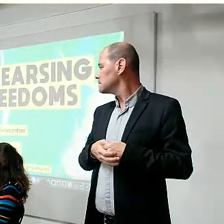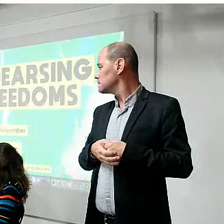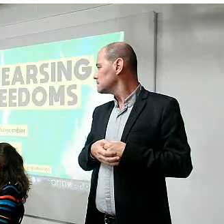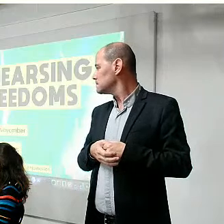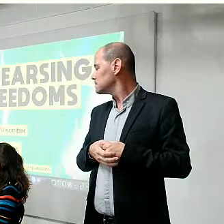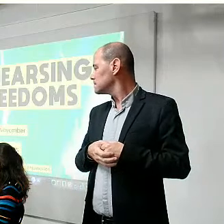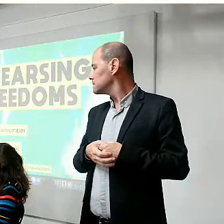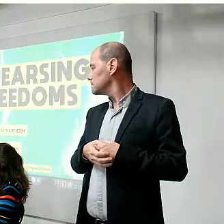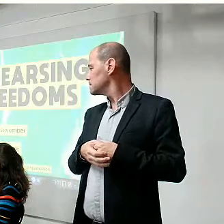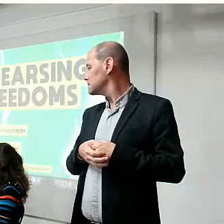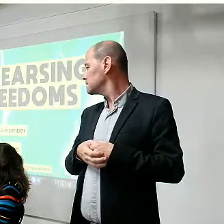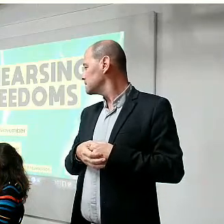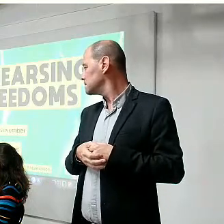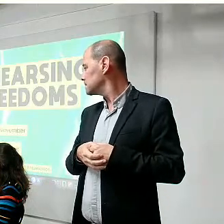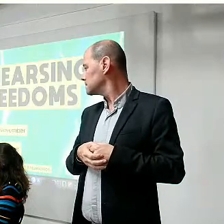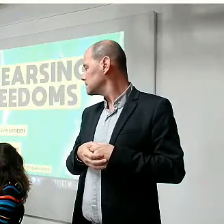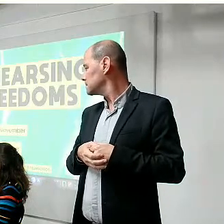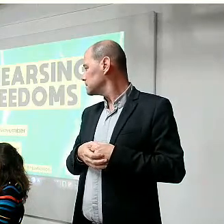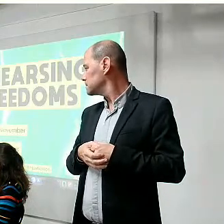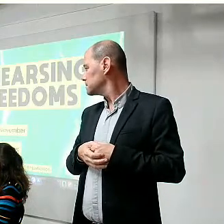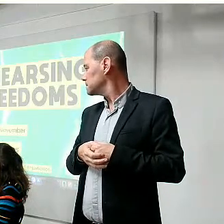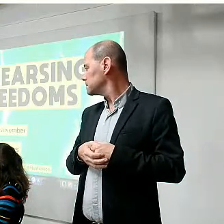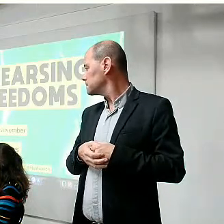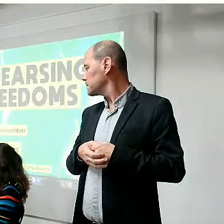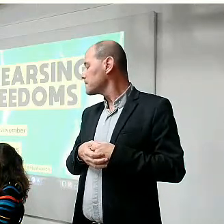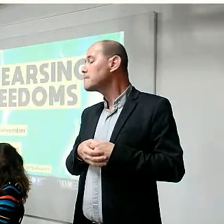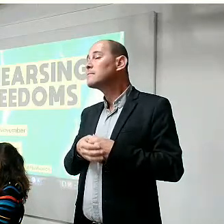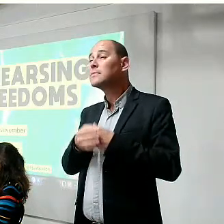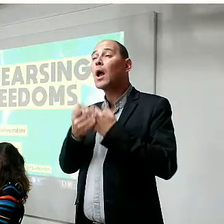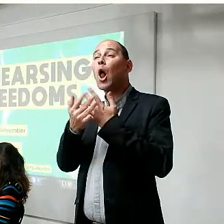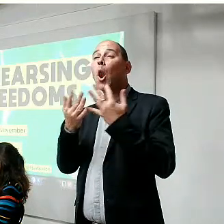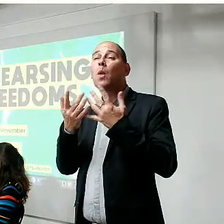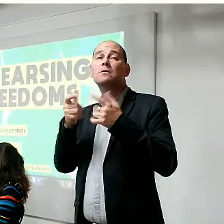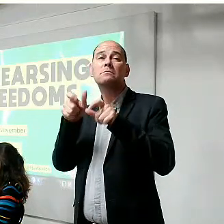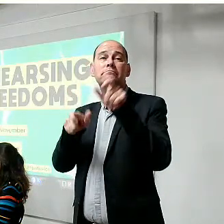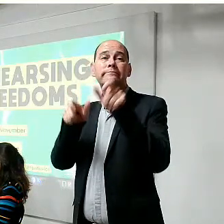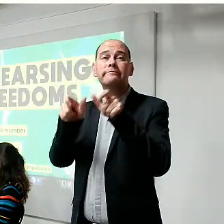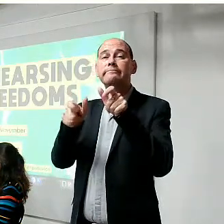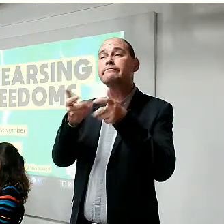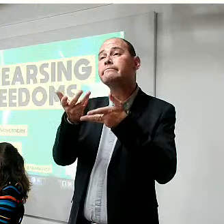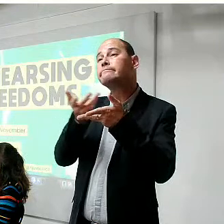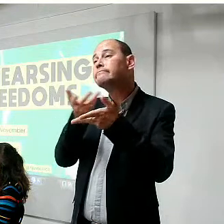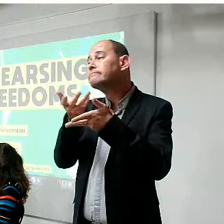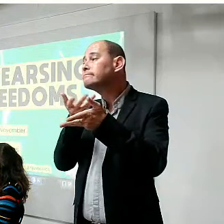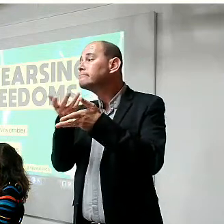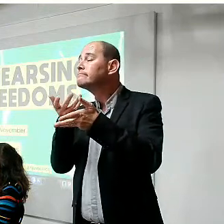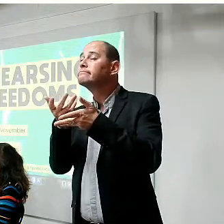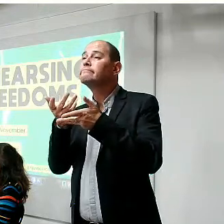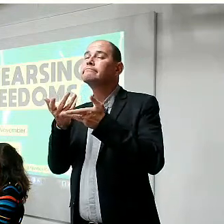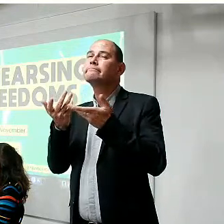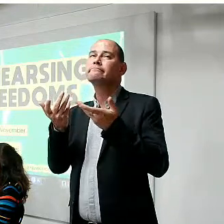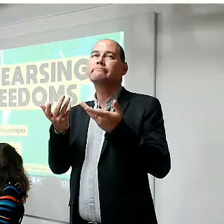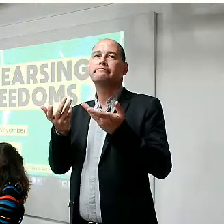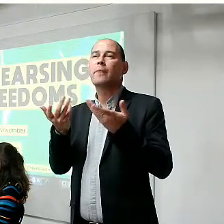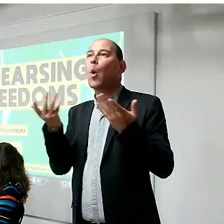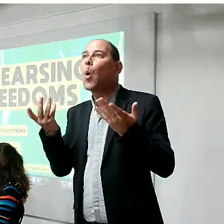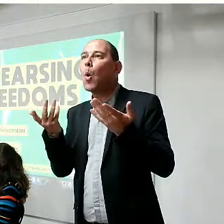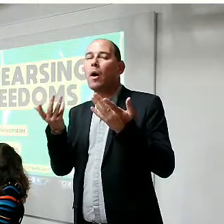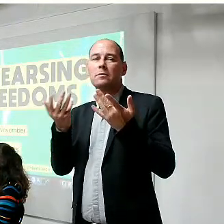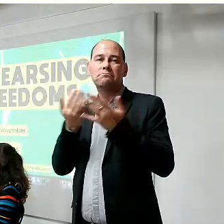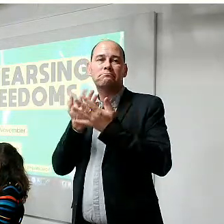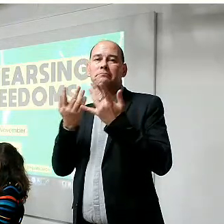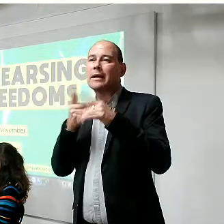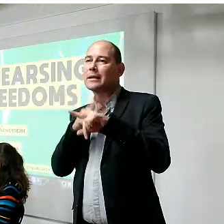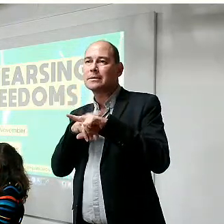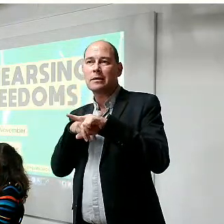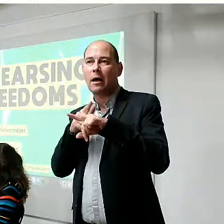And like a lot of the people I talk to, or many times in the conversations, we sort of band back